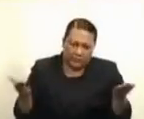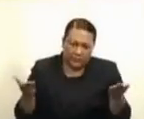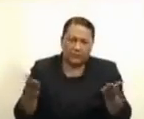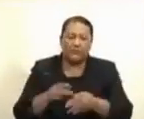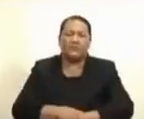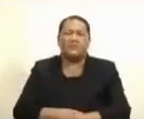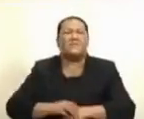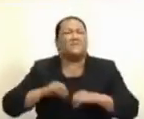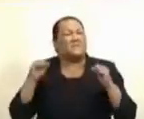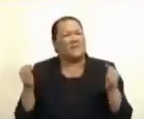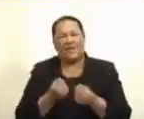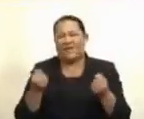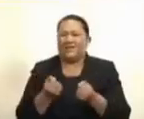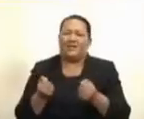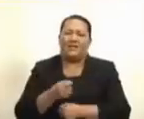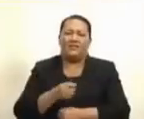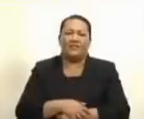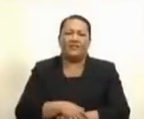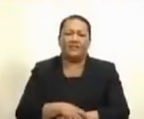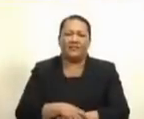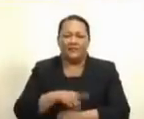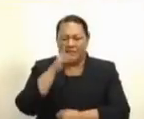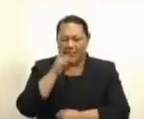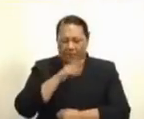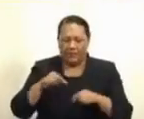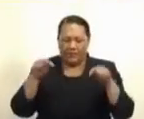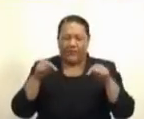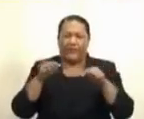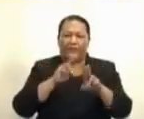so many of our people in Fiji,